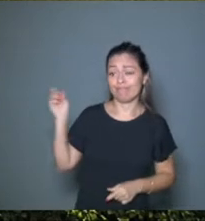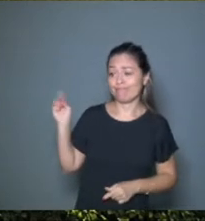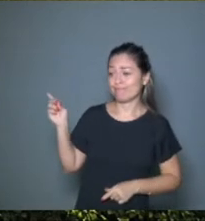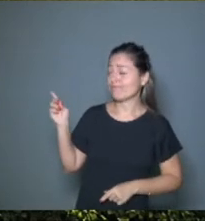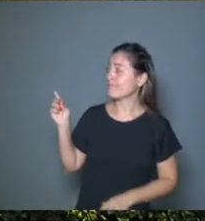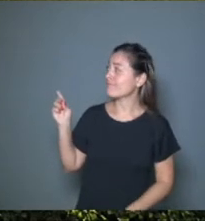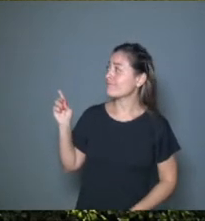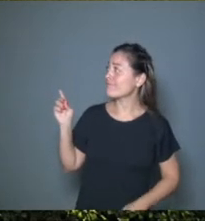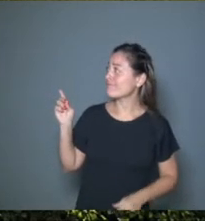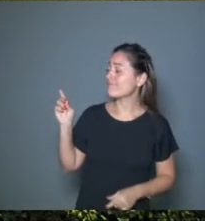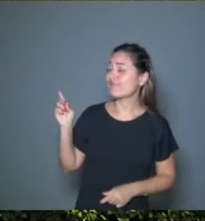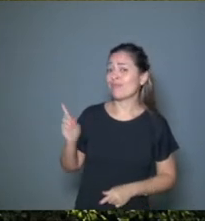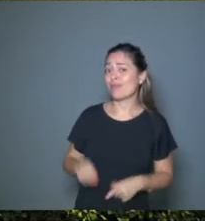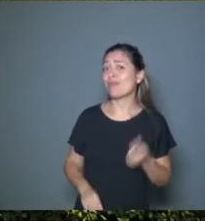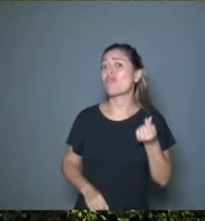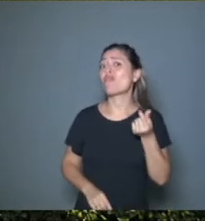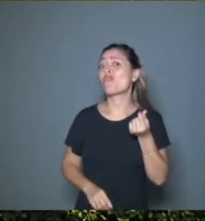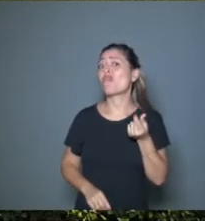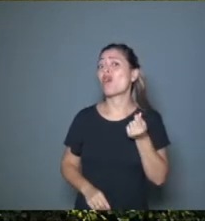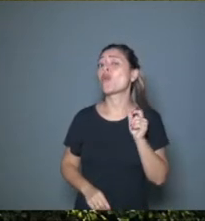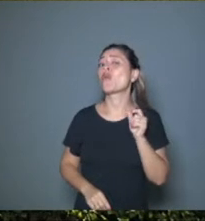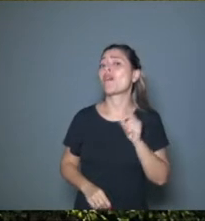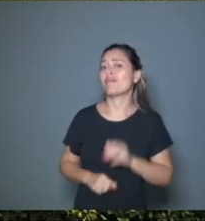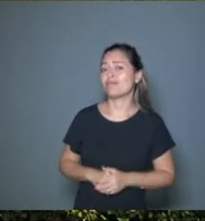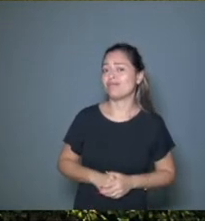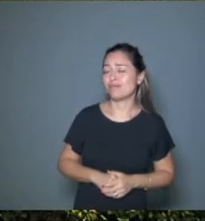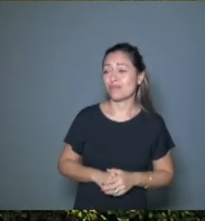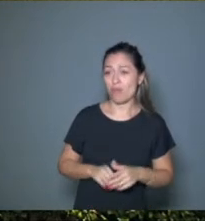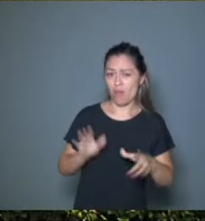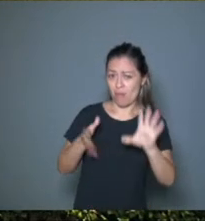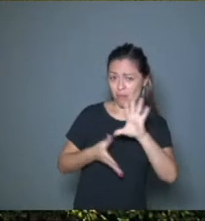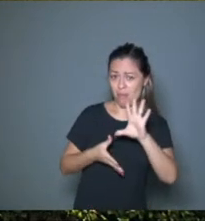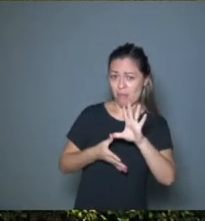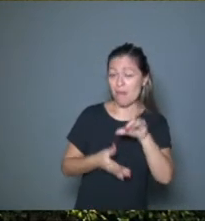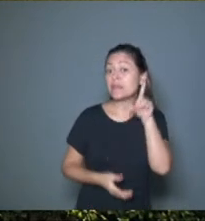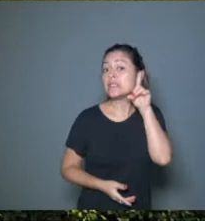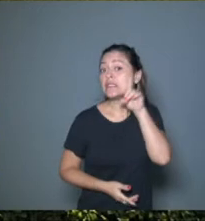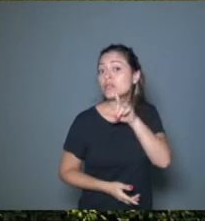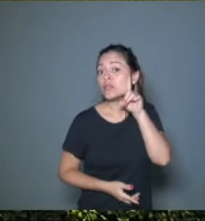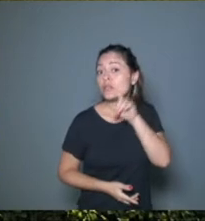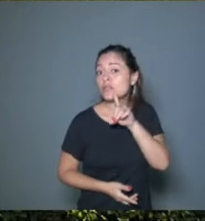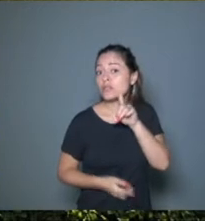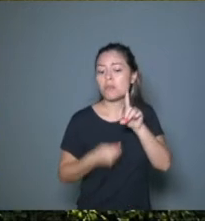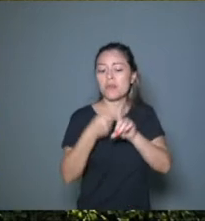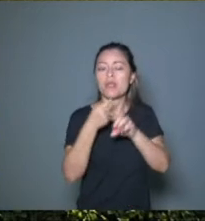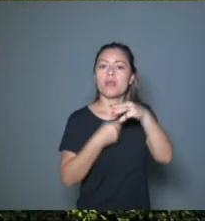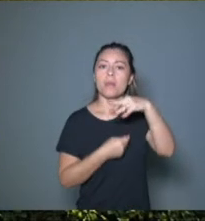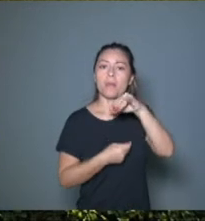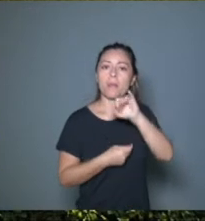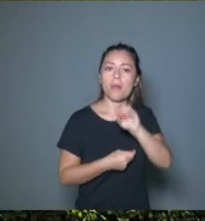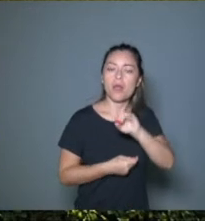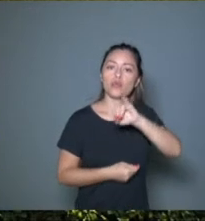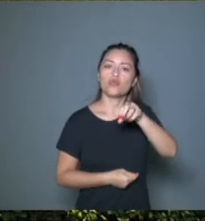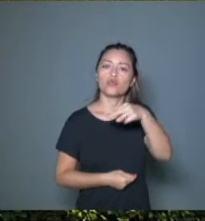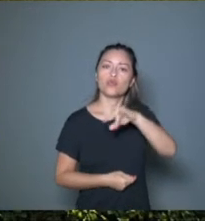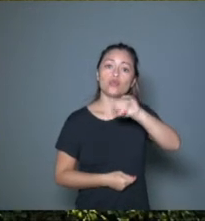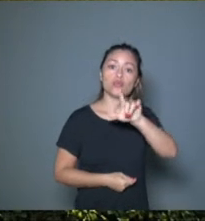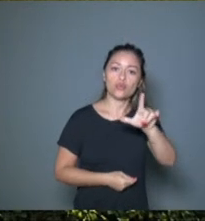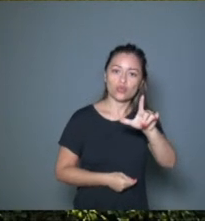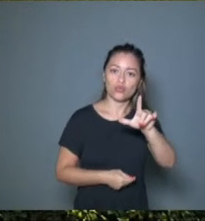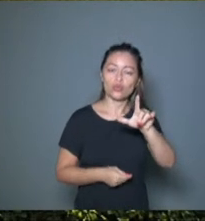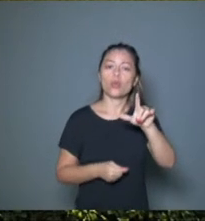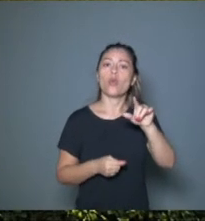prices? So you see here the map of the United States, the forecast is that May, June, and July, which is